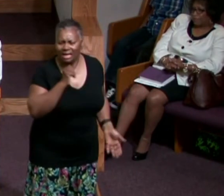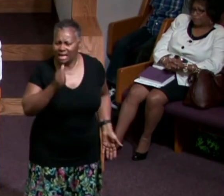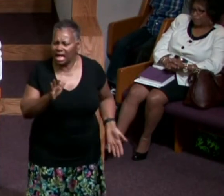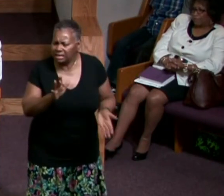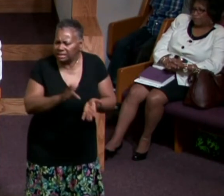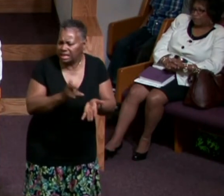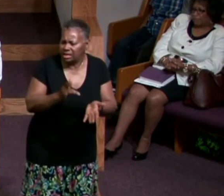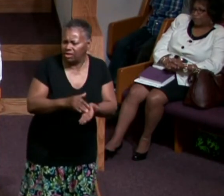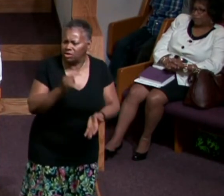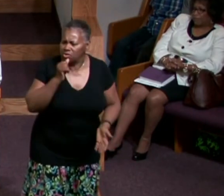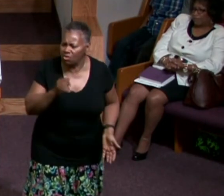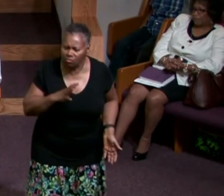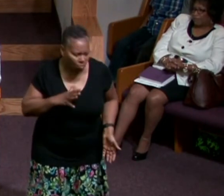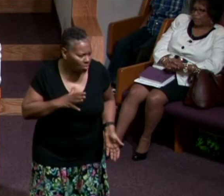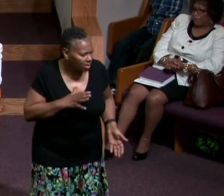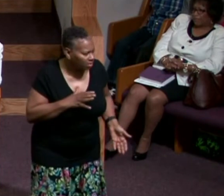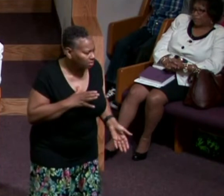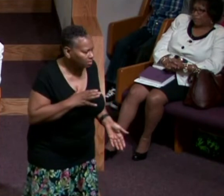ain't.